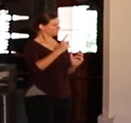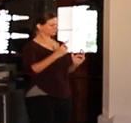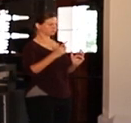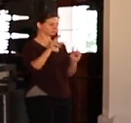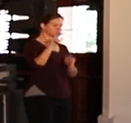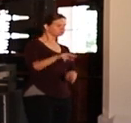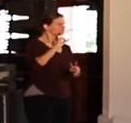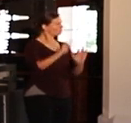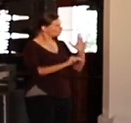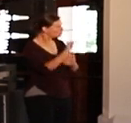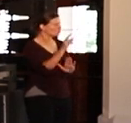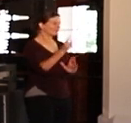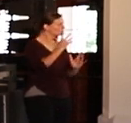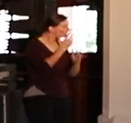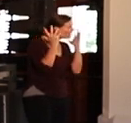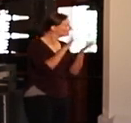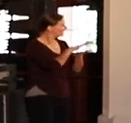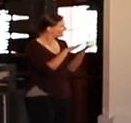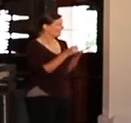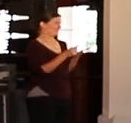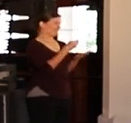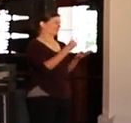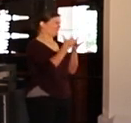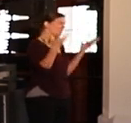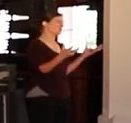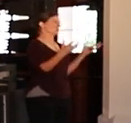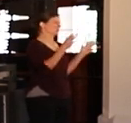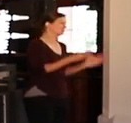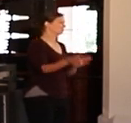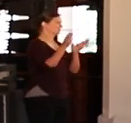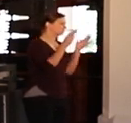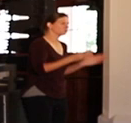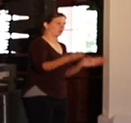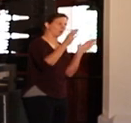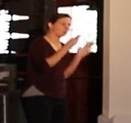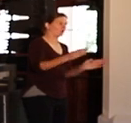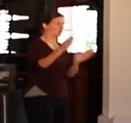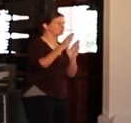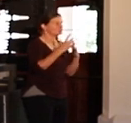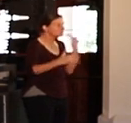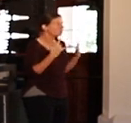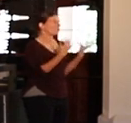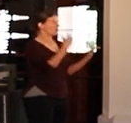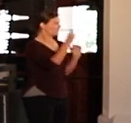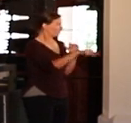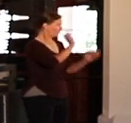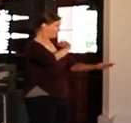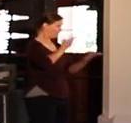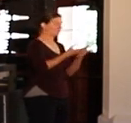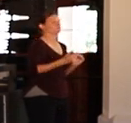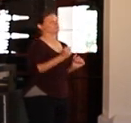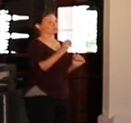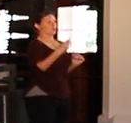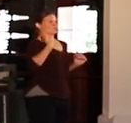maturity and warmth and the amount of planning that they were doing, waiting for you all to come. So we